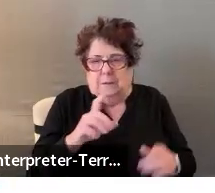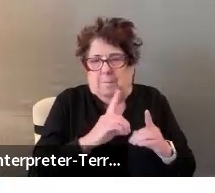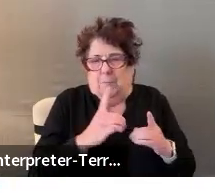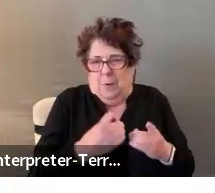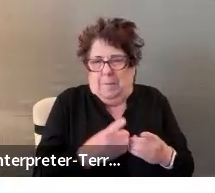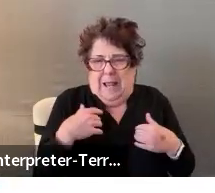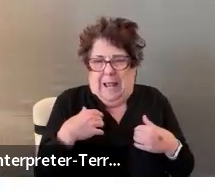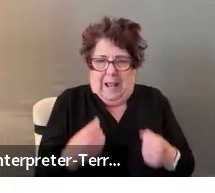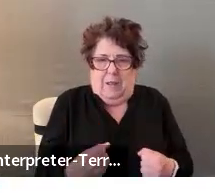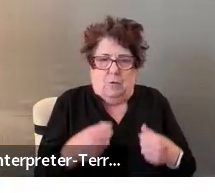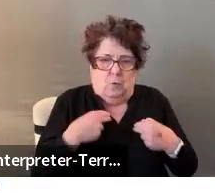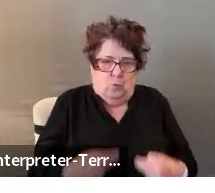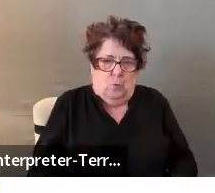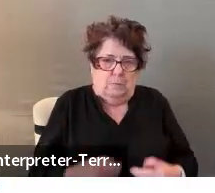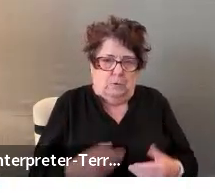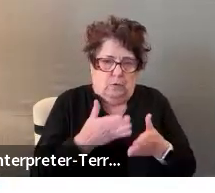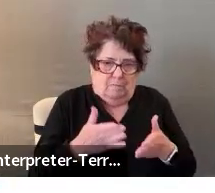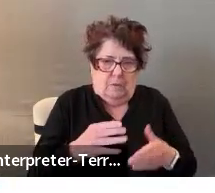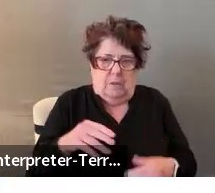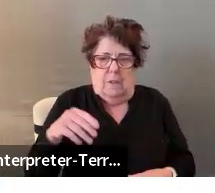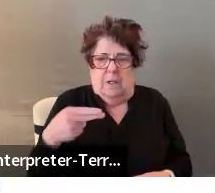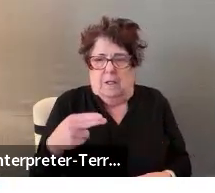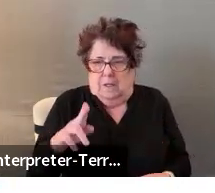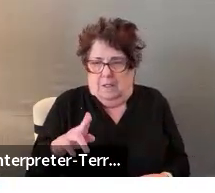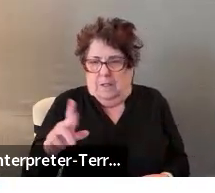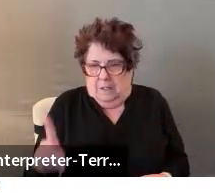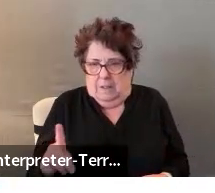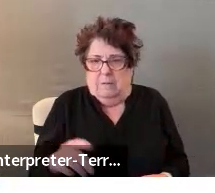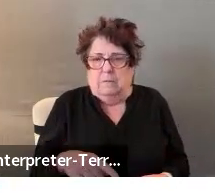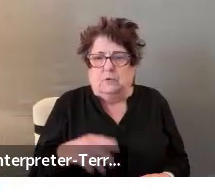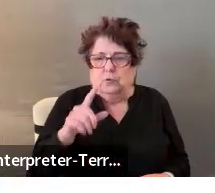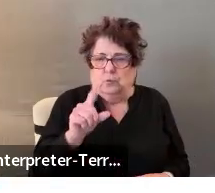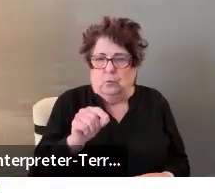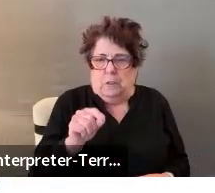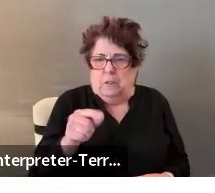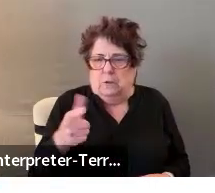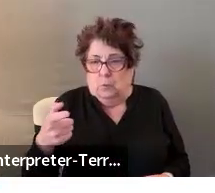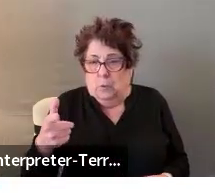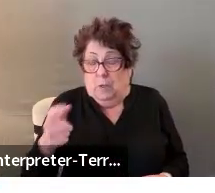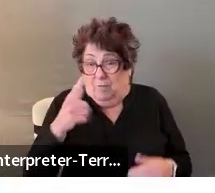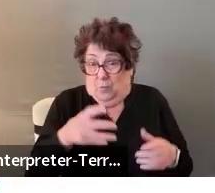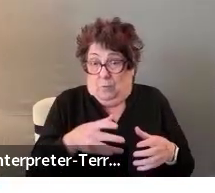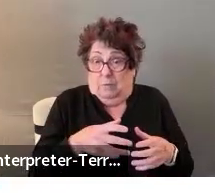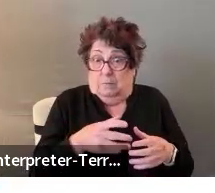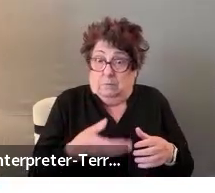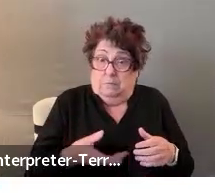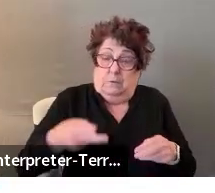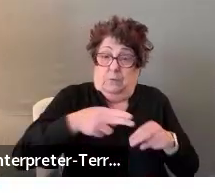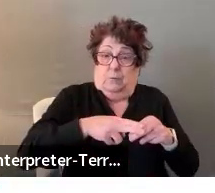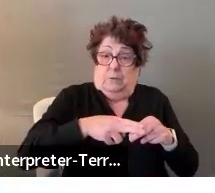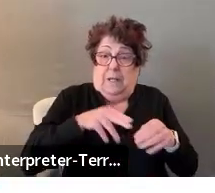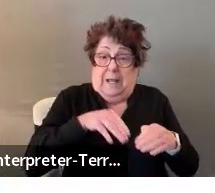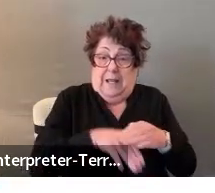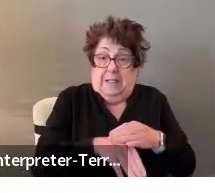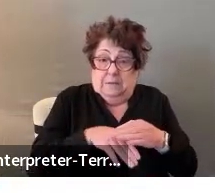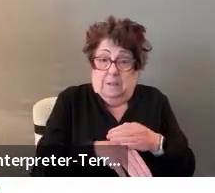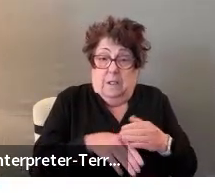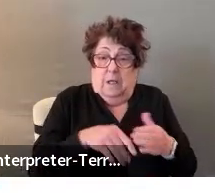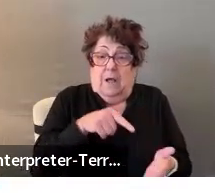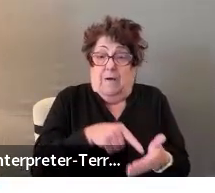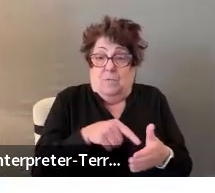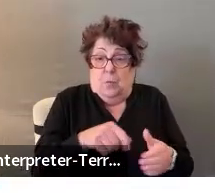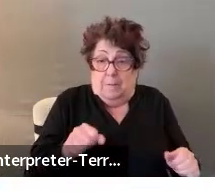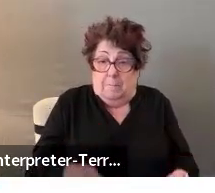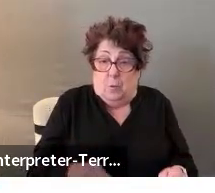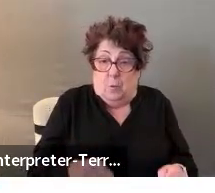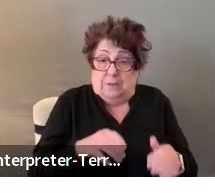Human Services and Housing and Urban Development in 2021 to expand access to affordable, accessible